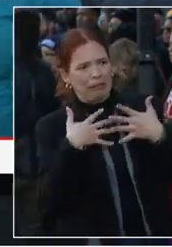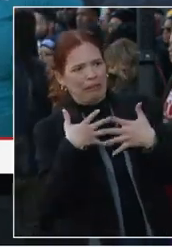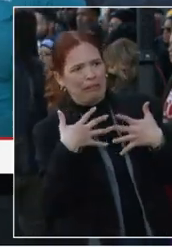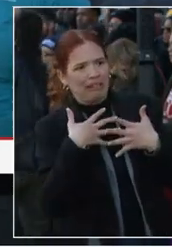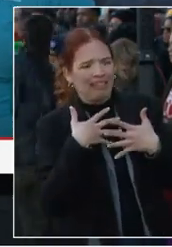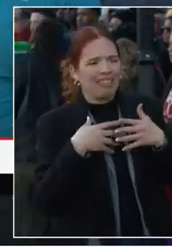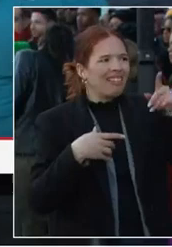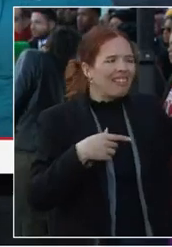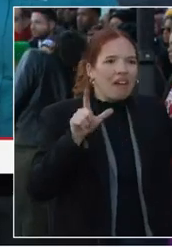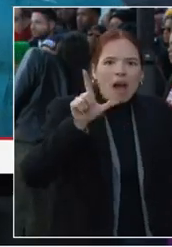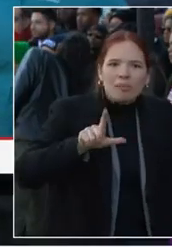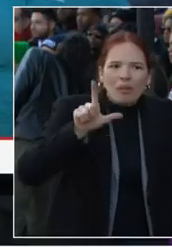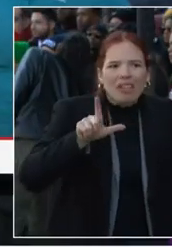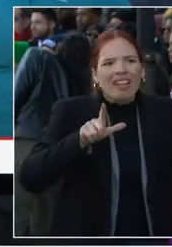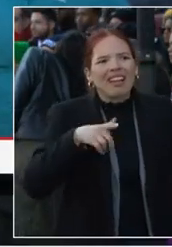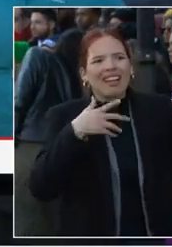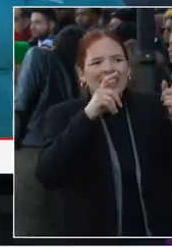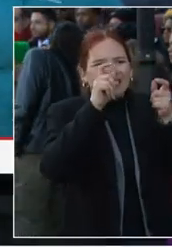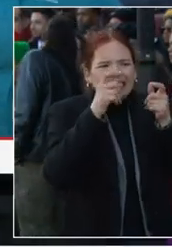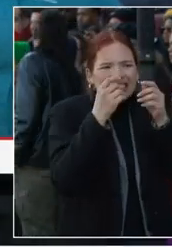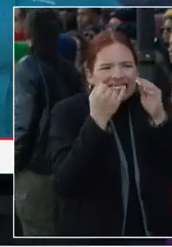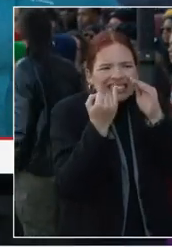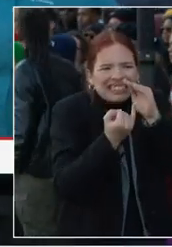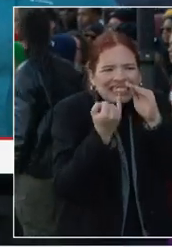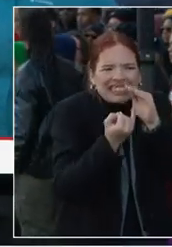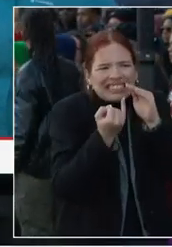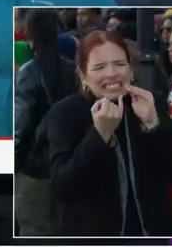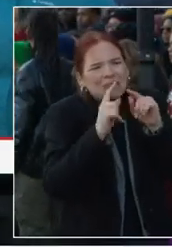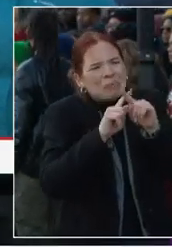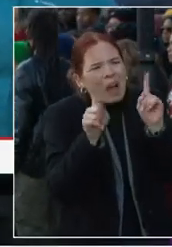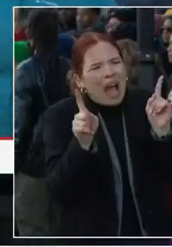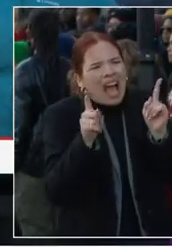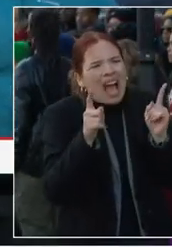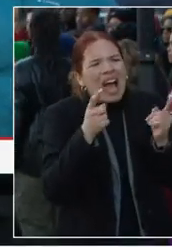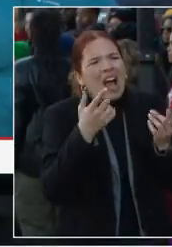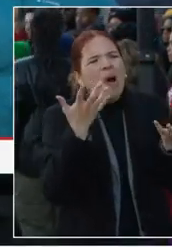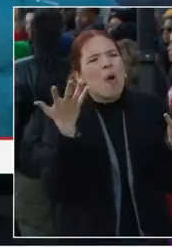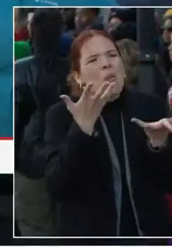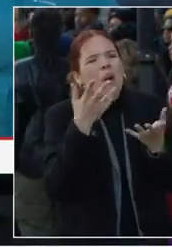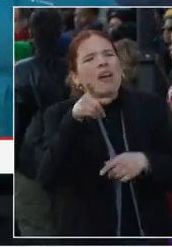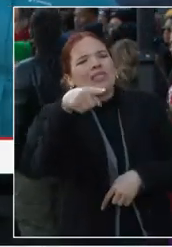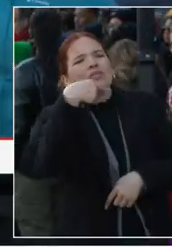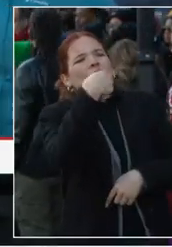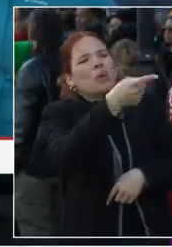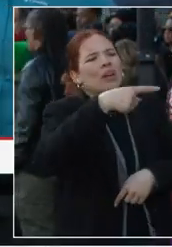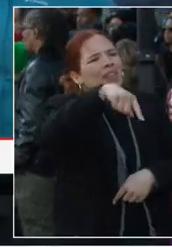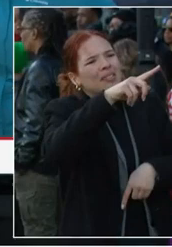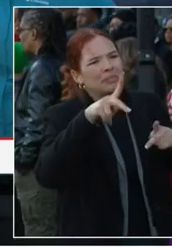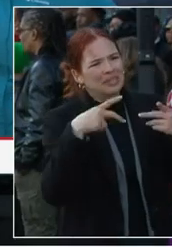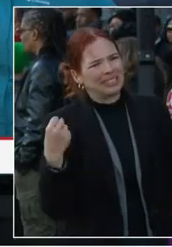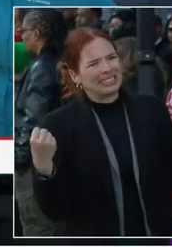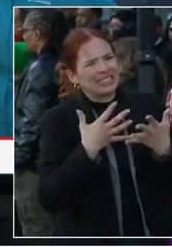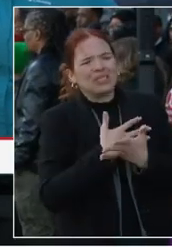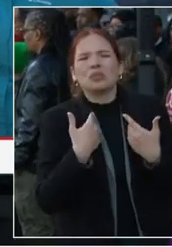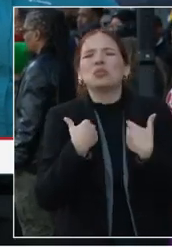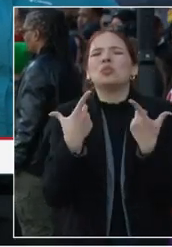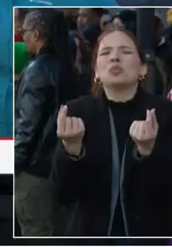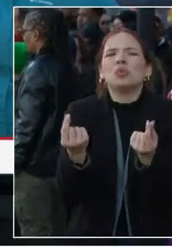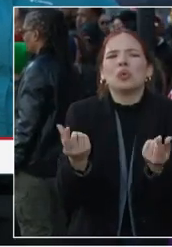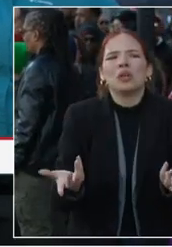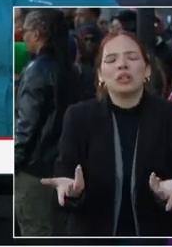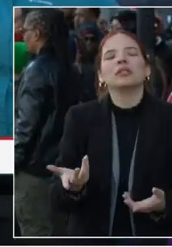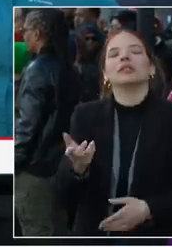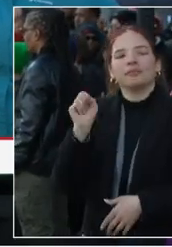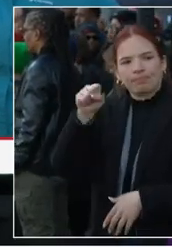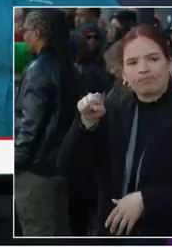was an isolated situation, what do you say to the people who are scared? And then another question to follow. Well, I've been talking about that since